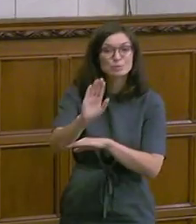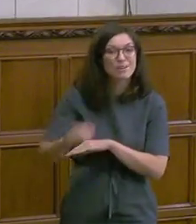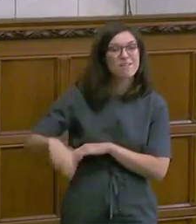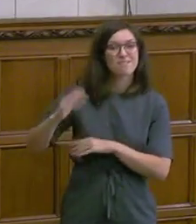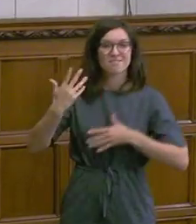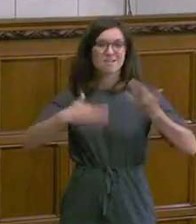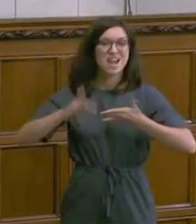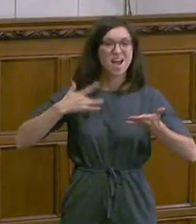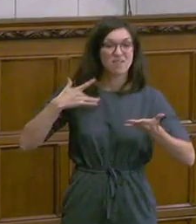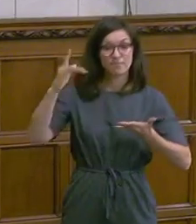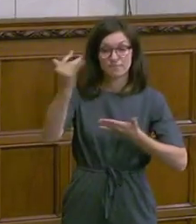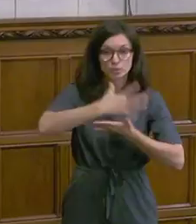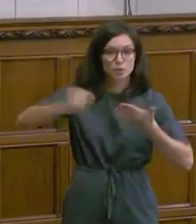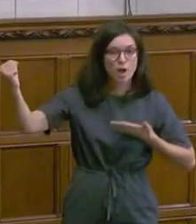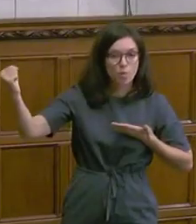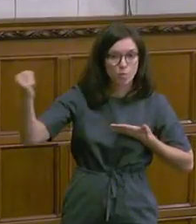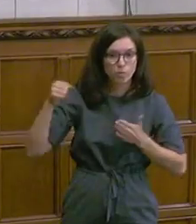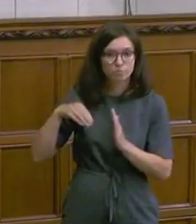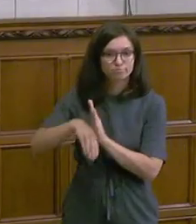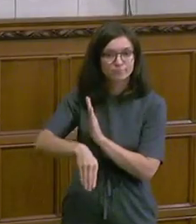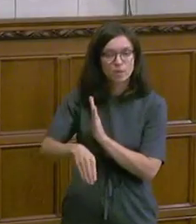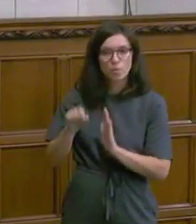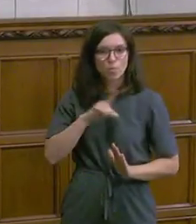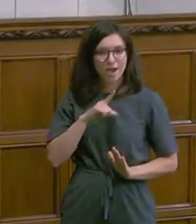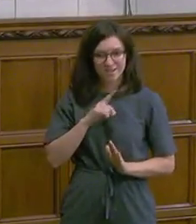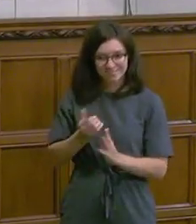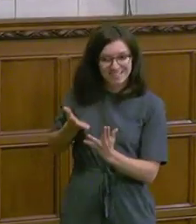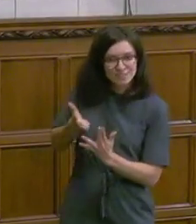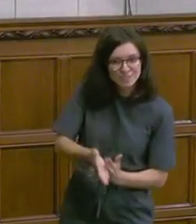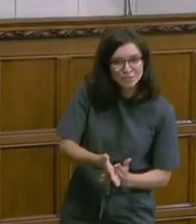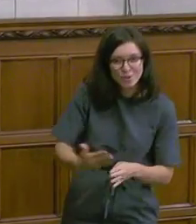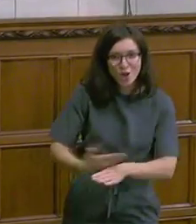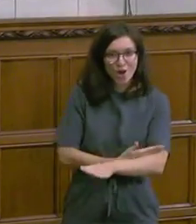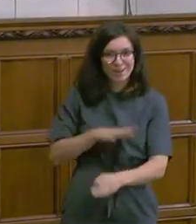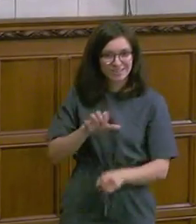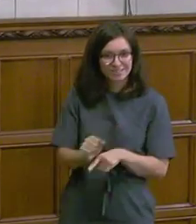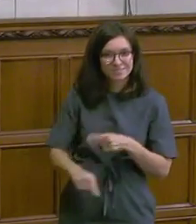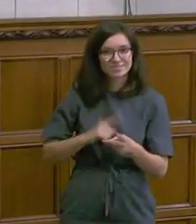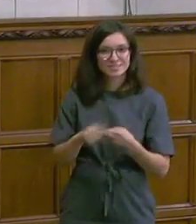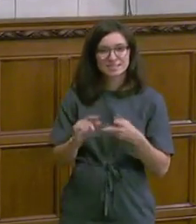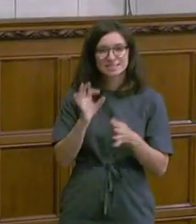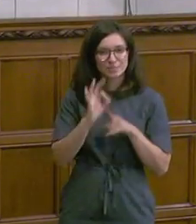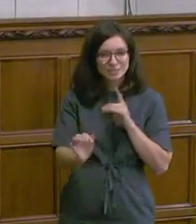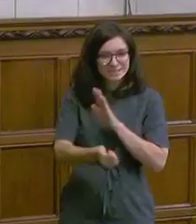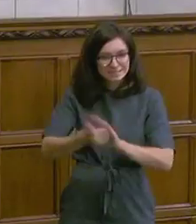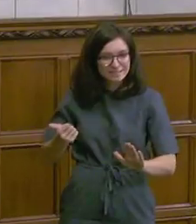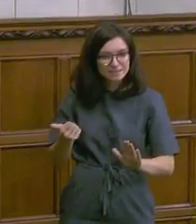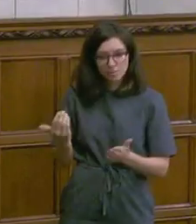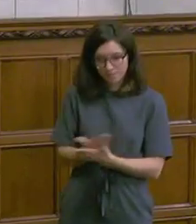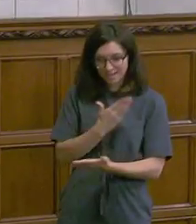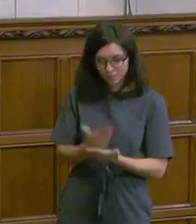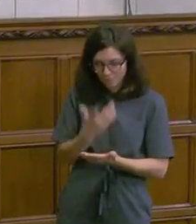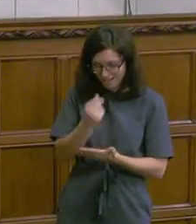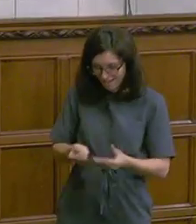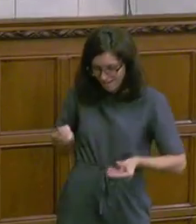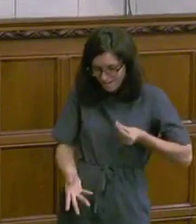without the support and intervention and specialist skills which they need, they will not be able to make the best educational and social